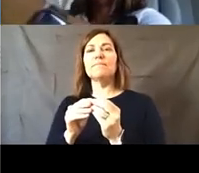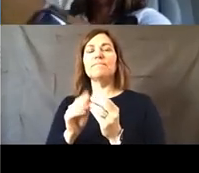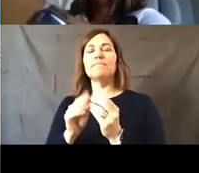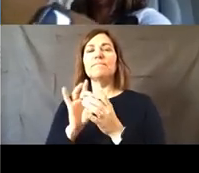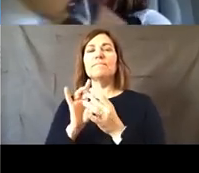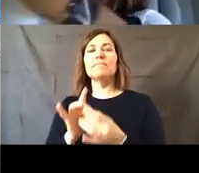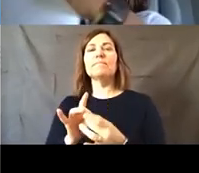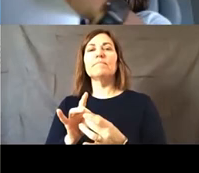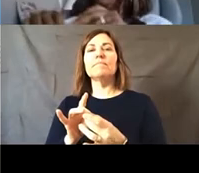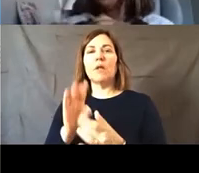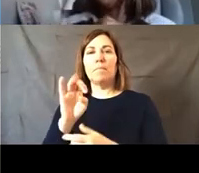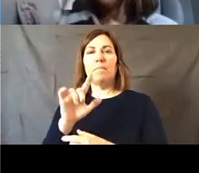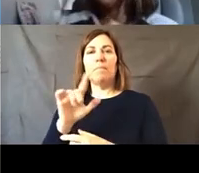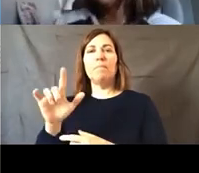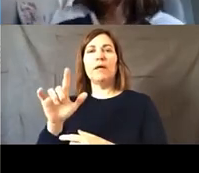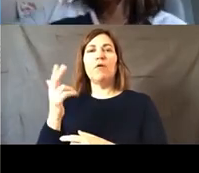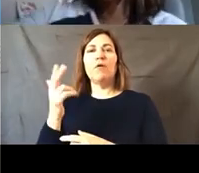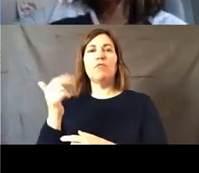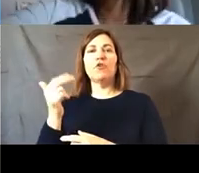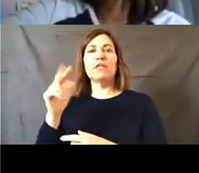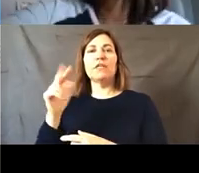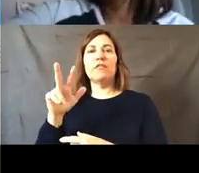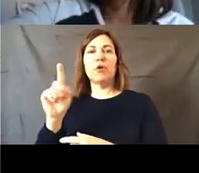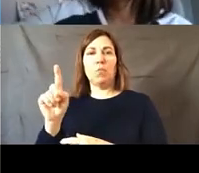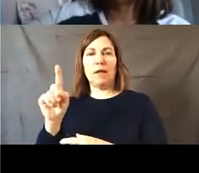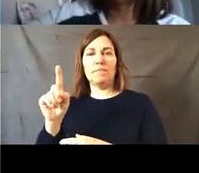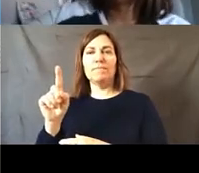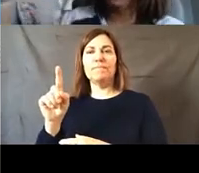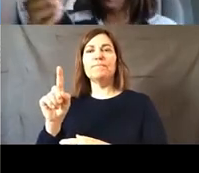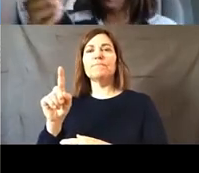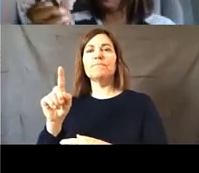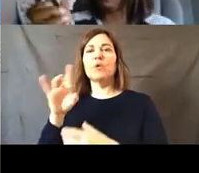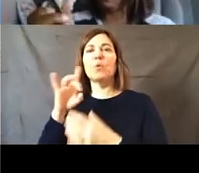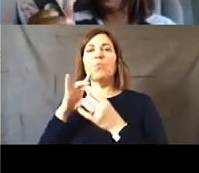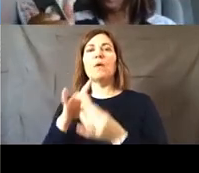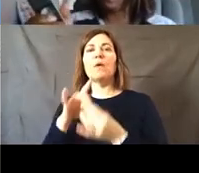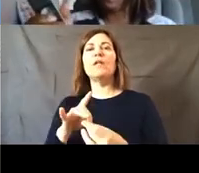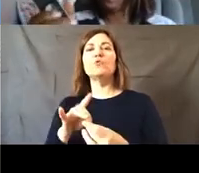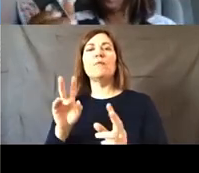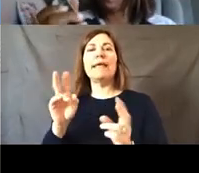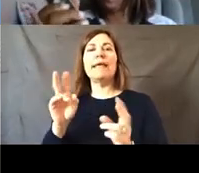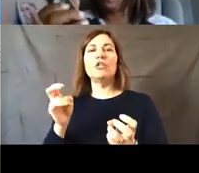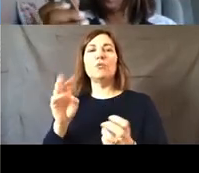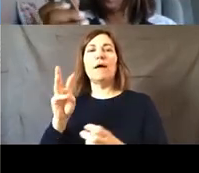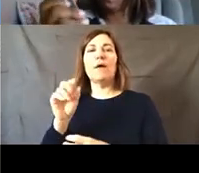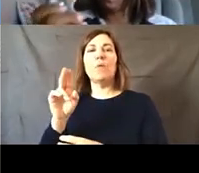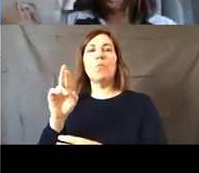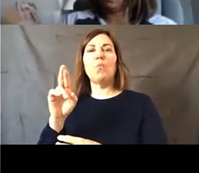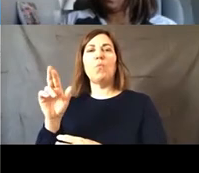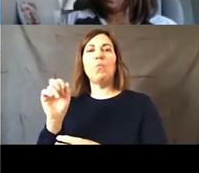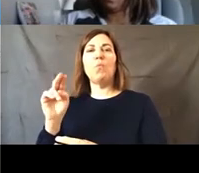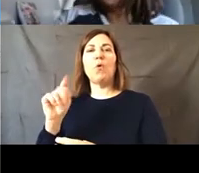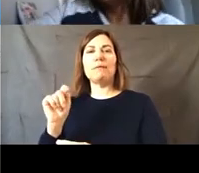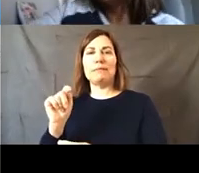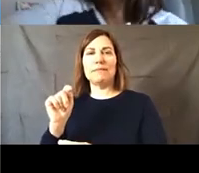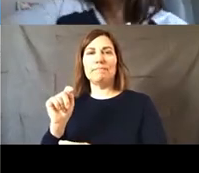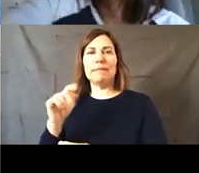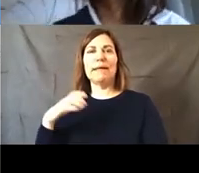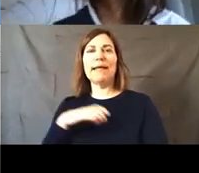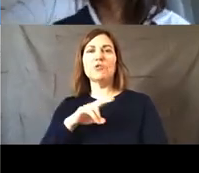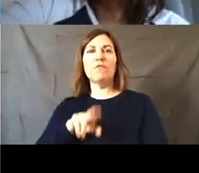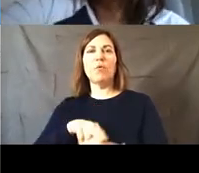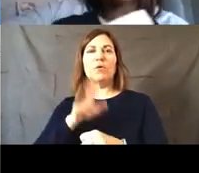on Bill 1331 as it relates to the issue of a warrant. Council, of course, will meet